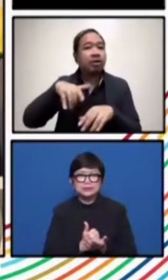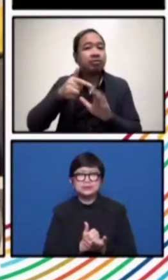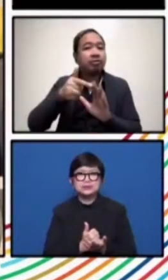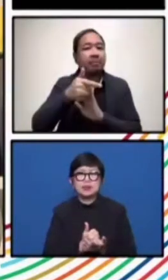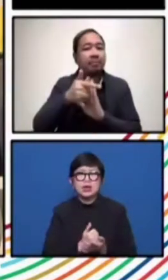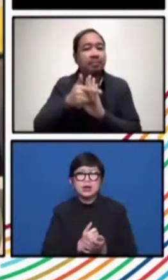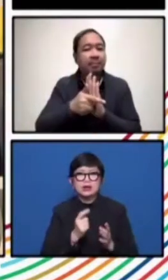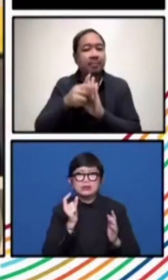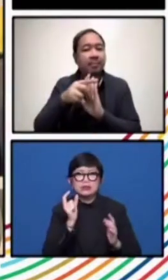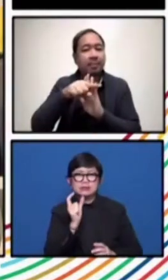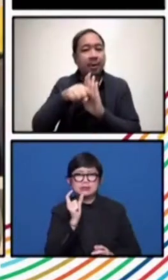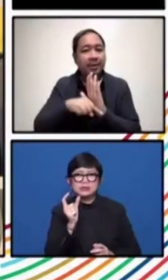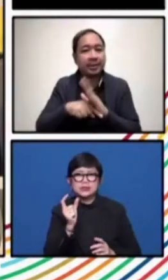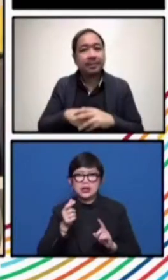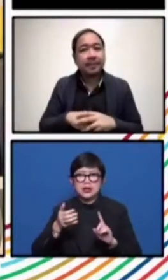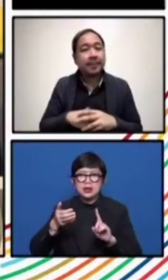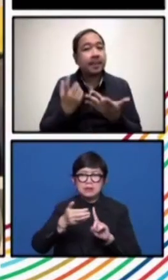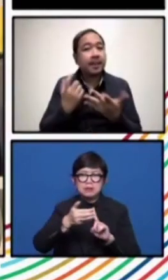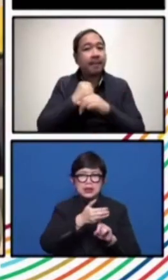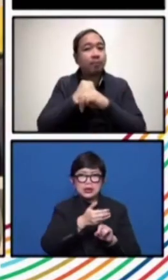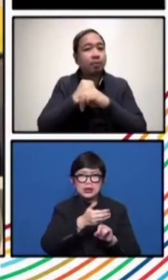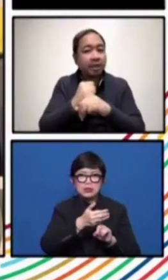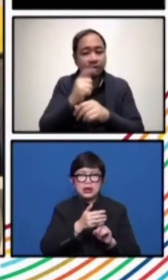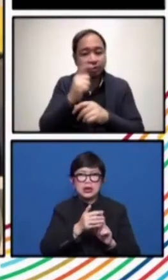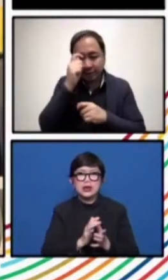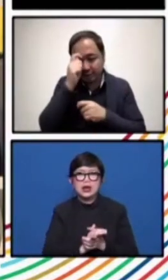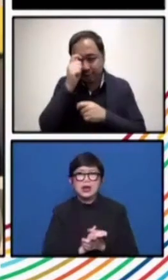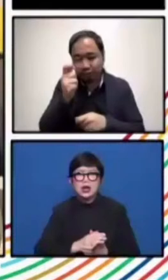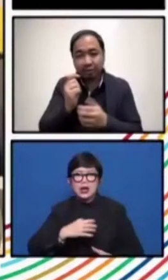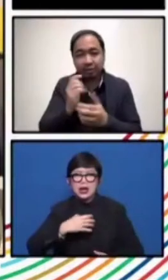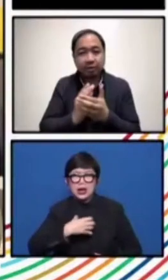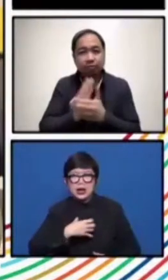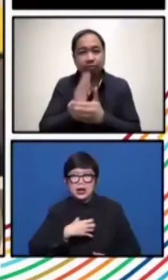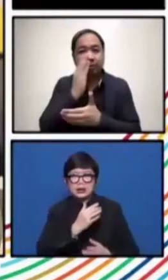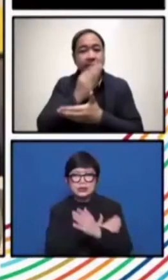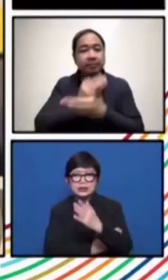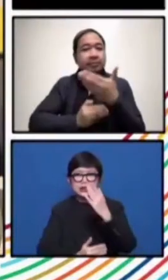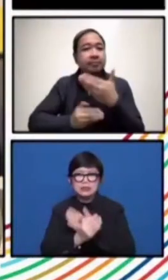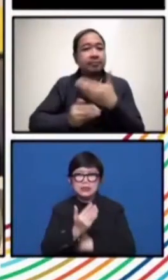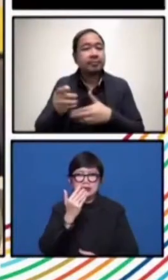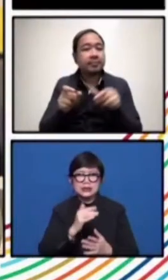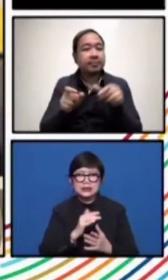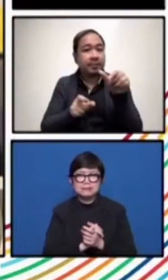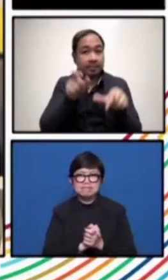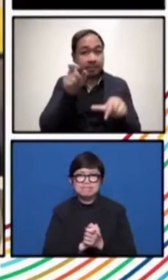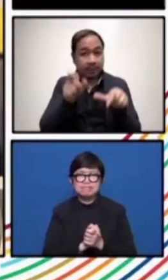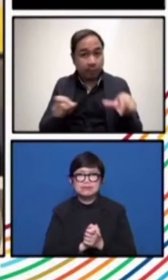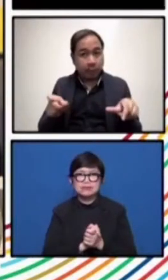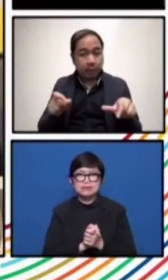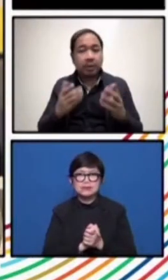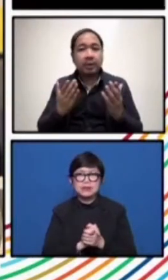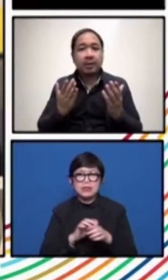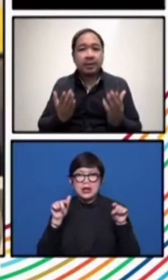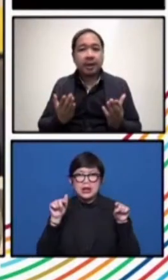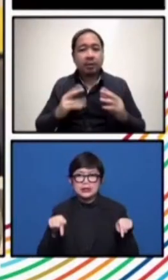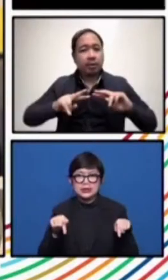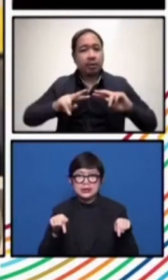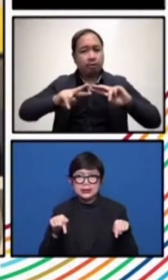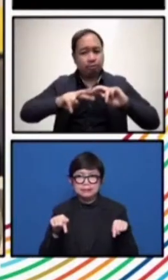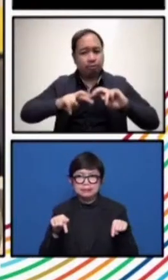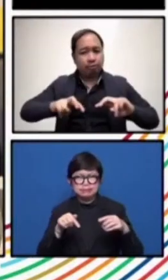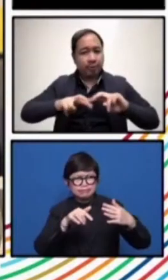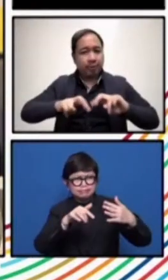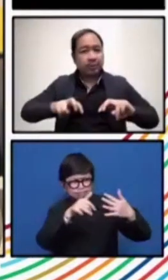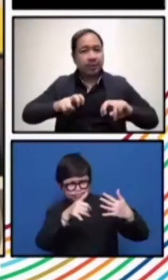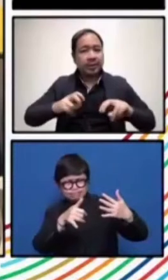protection and the promotion of the right of people with the safety is being review to better